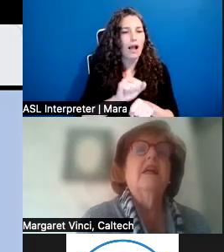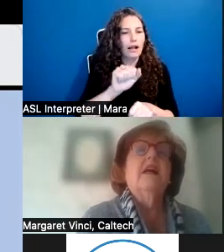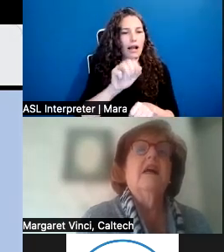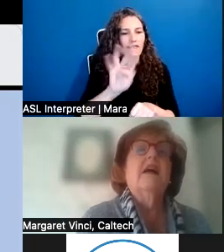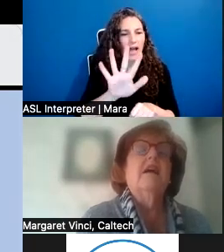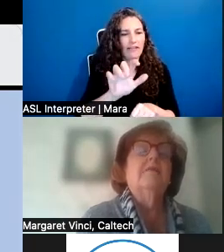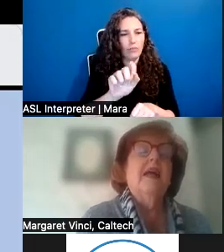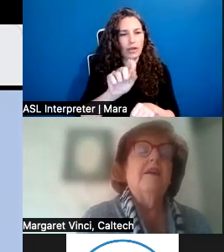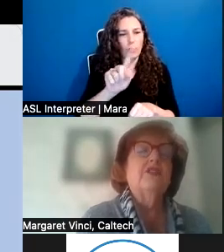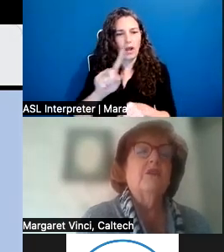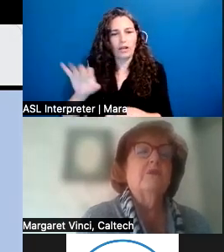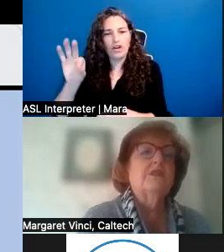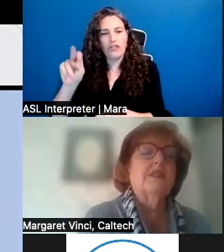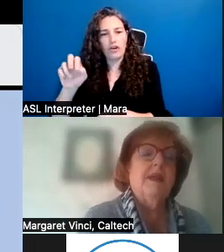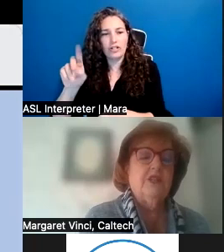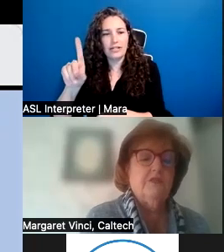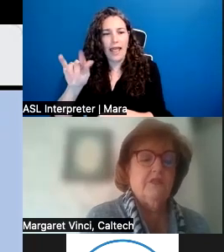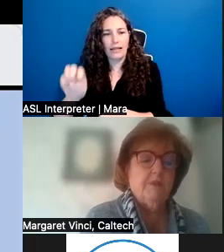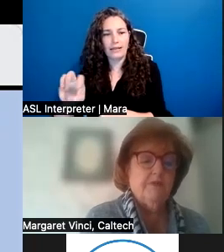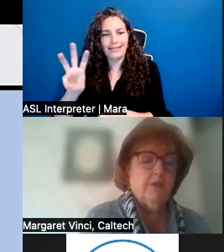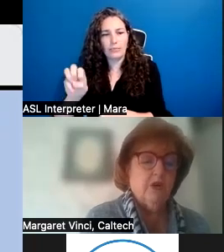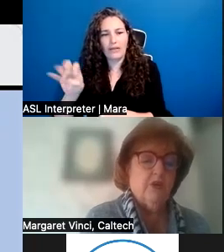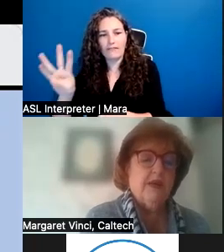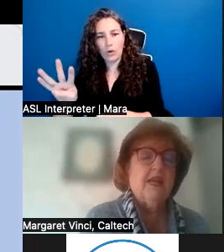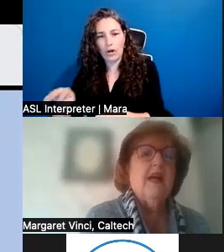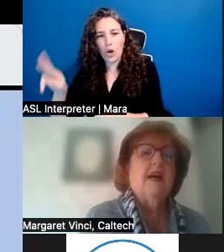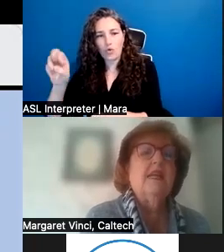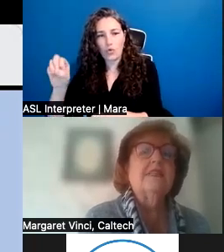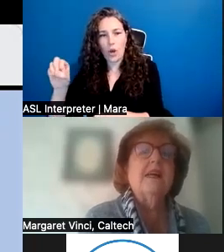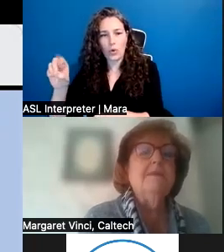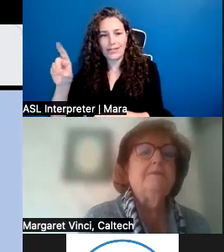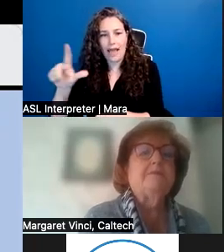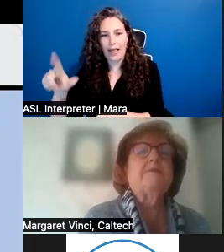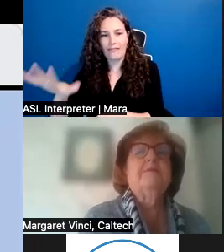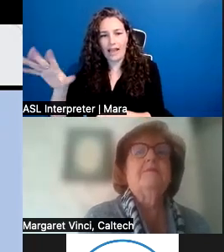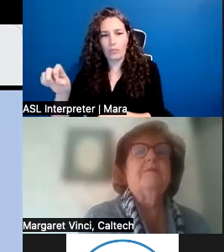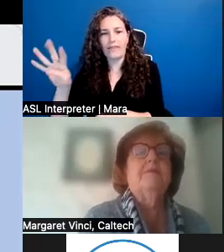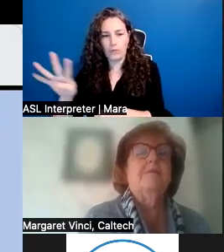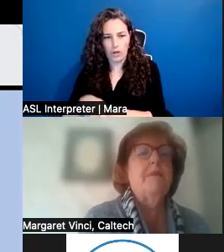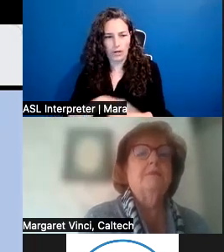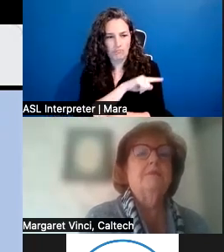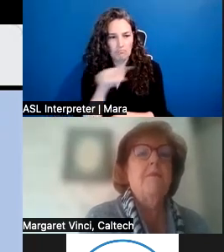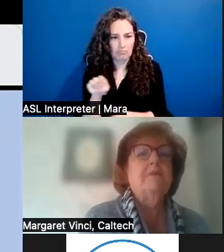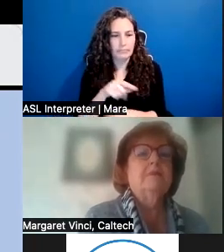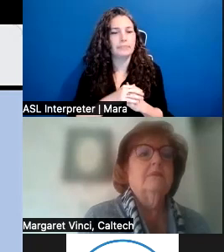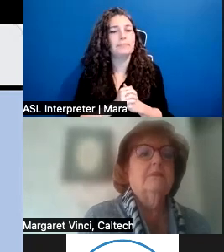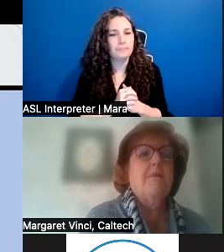Del Aftershock, which is the magnitude 5.4 earthquake. Next slide.